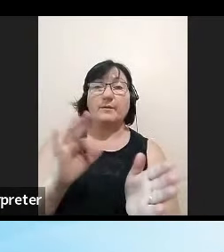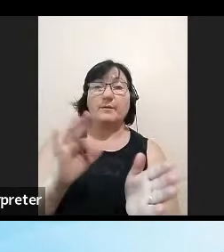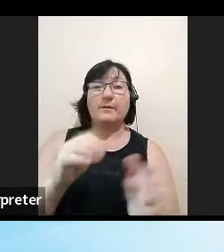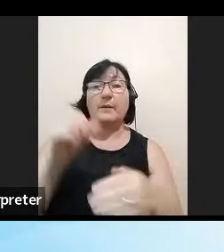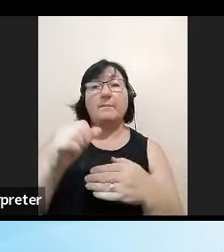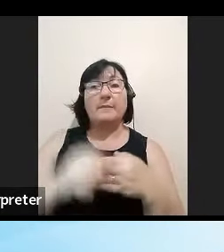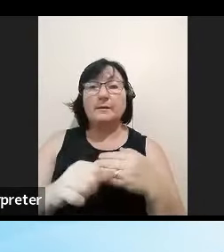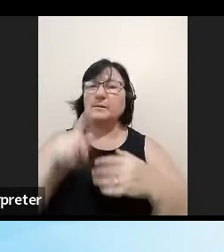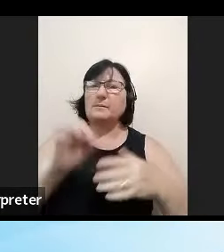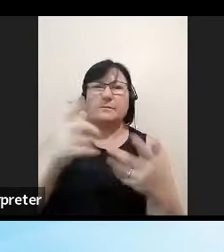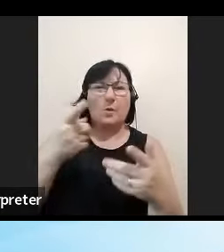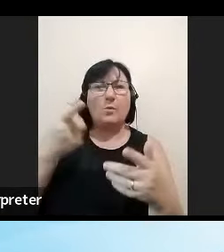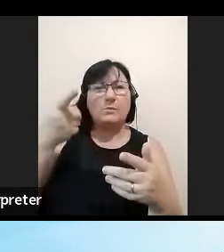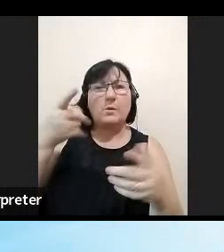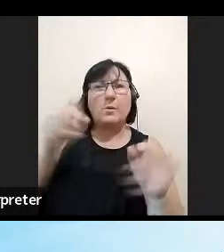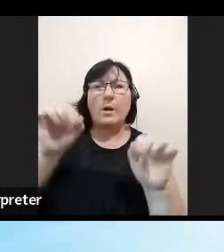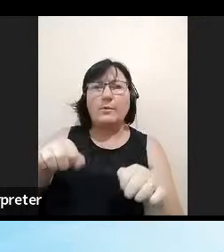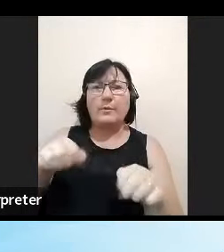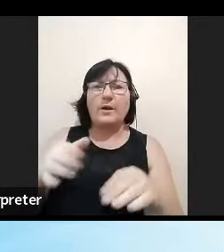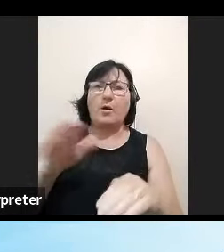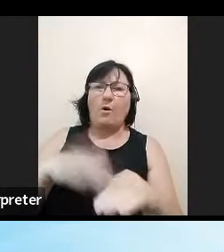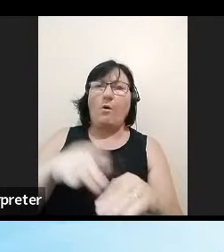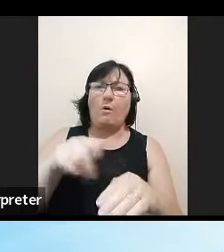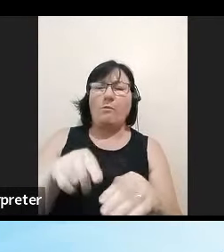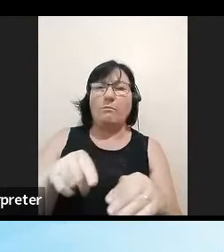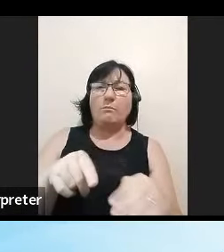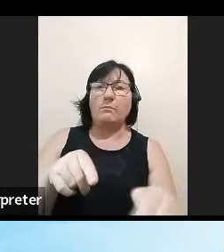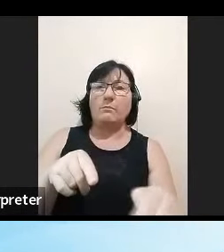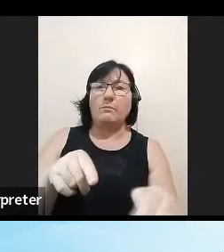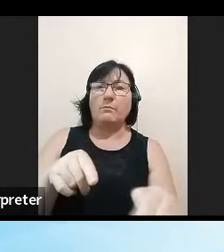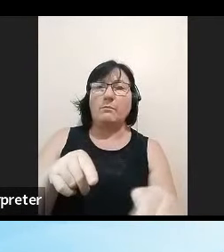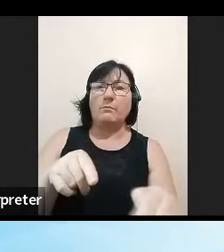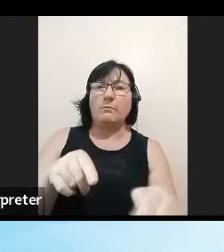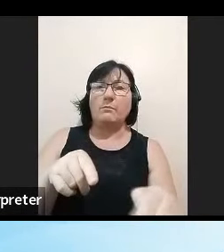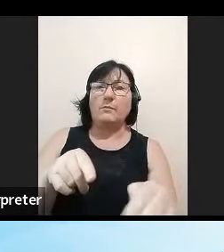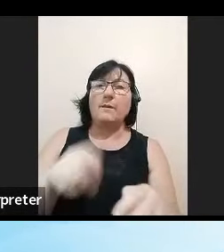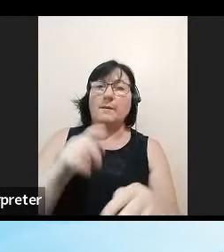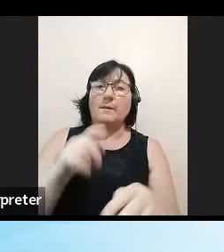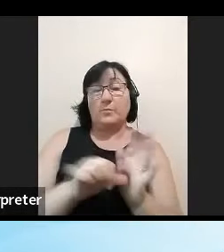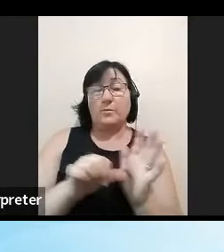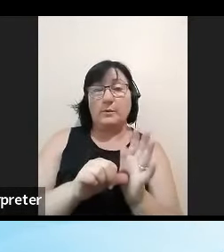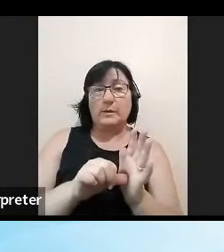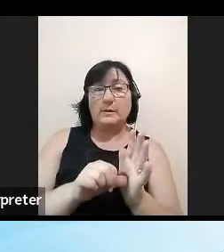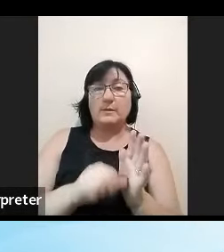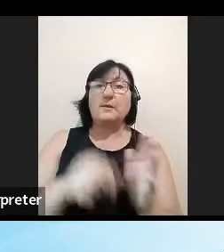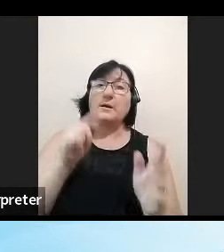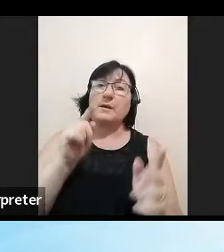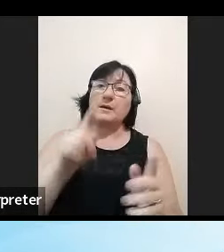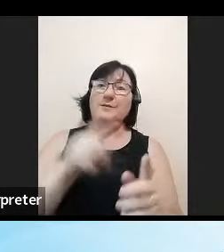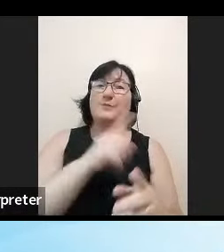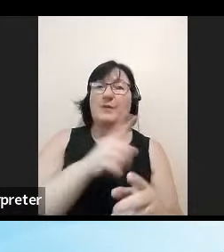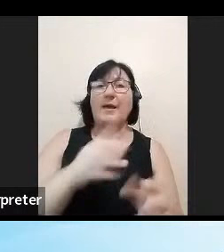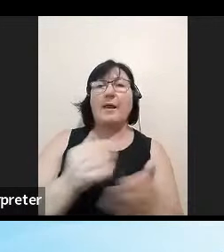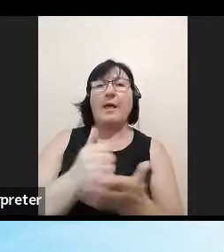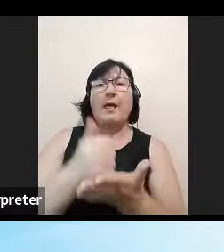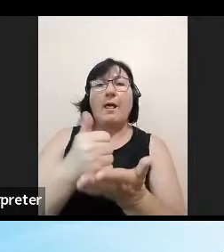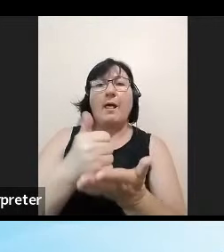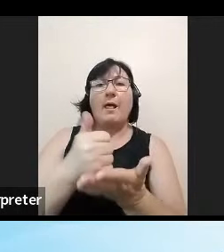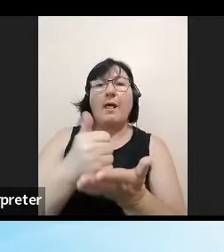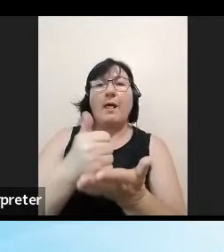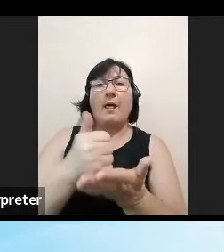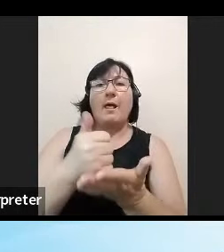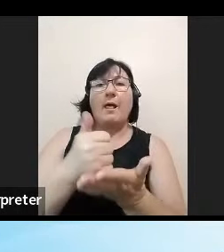to assist you in correcting that particular behavior. If there are vouchers of correction that are